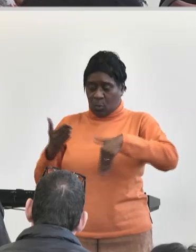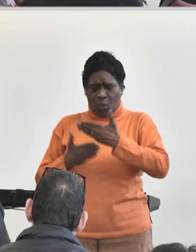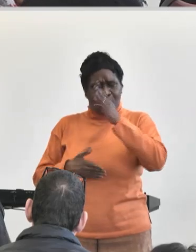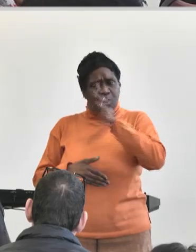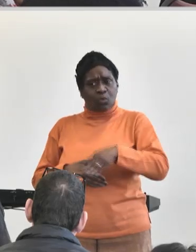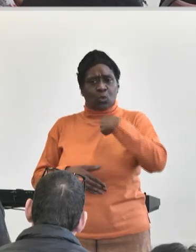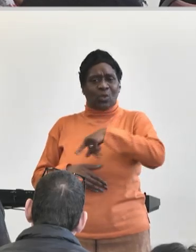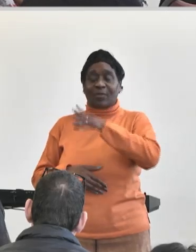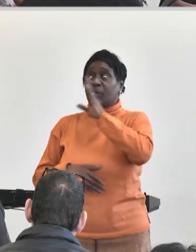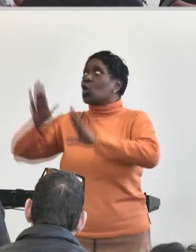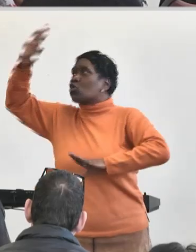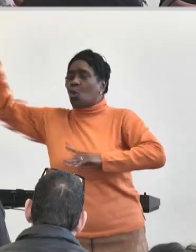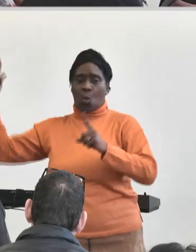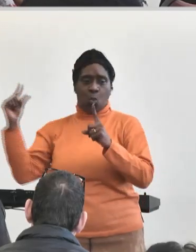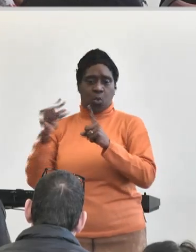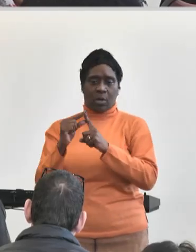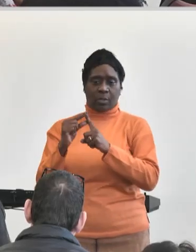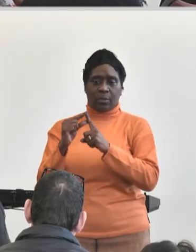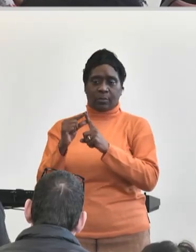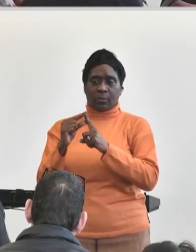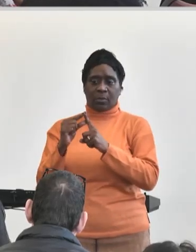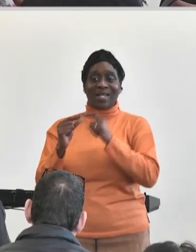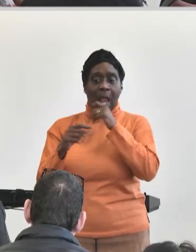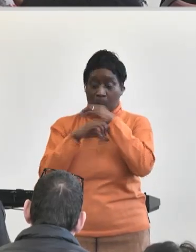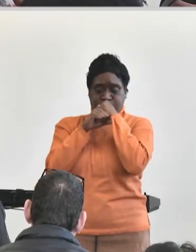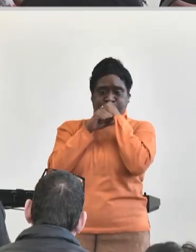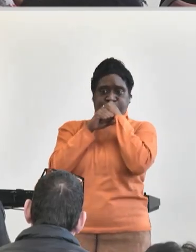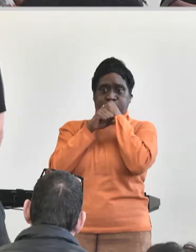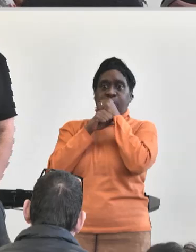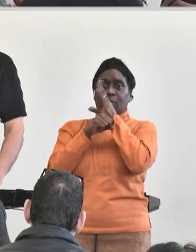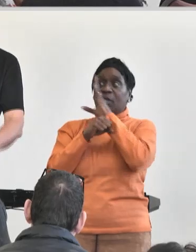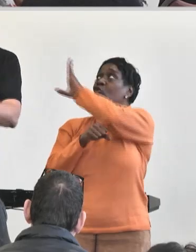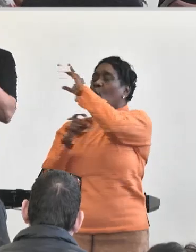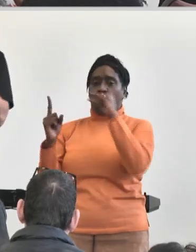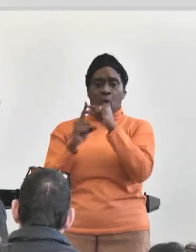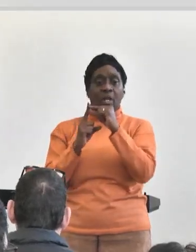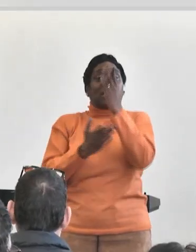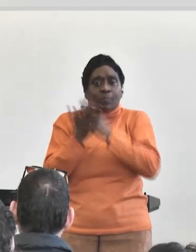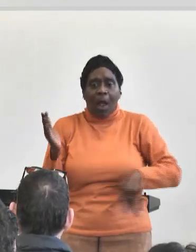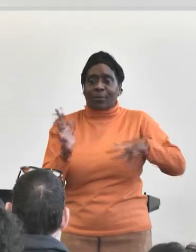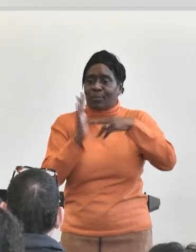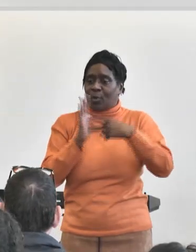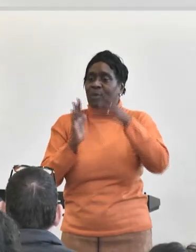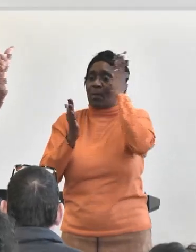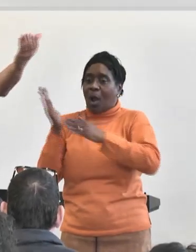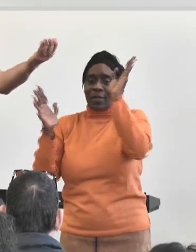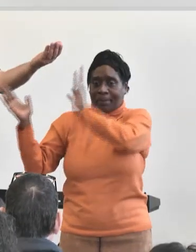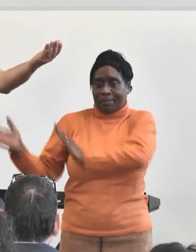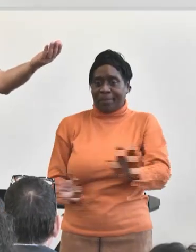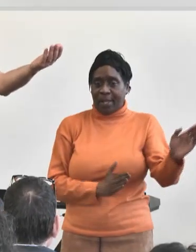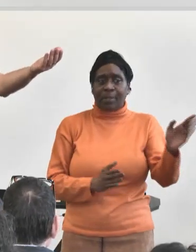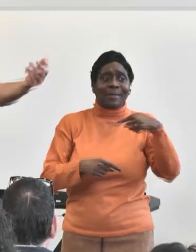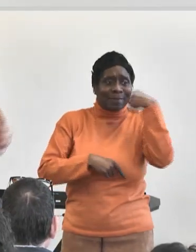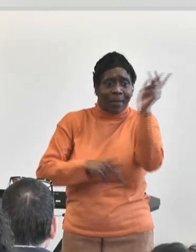they may speak thy word. Que con todo de nuevo hablen tu palabra. They said, you know what is part of our purpose? We're going to